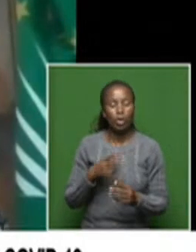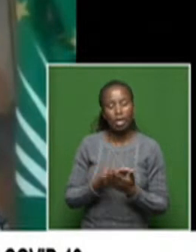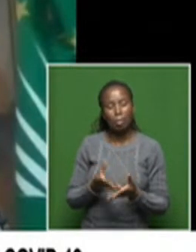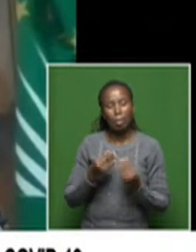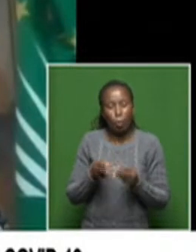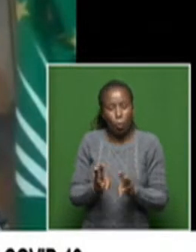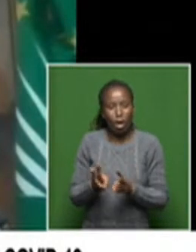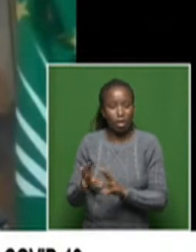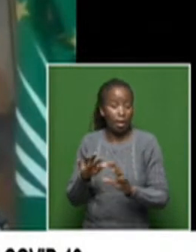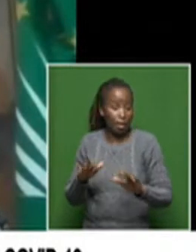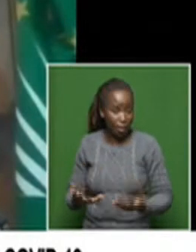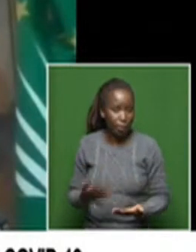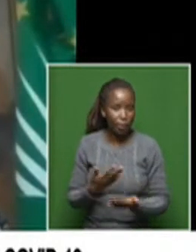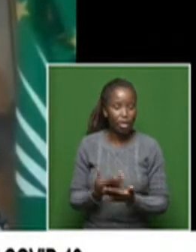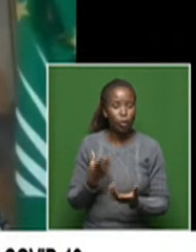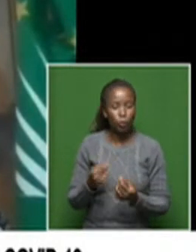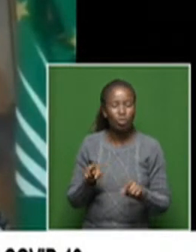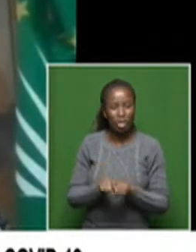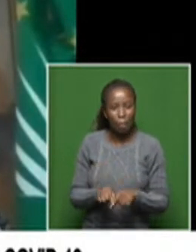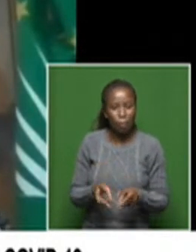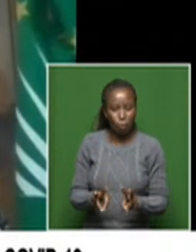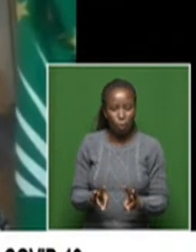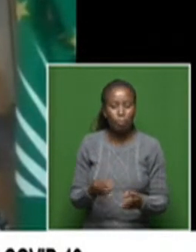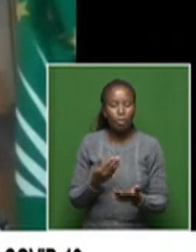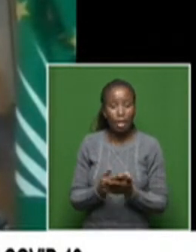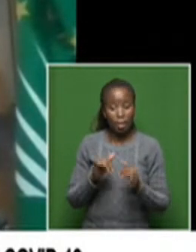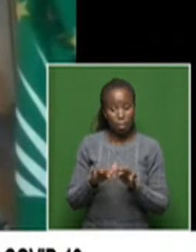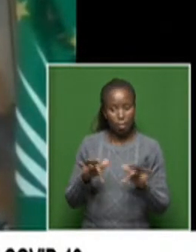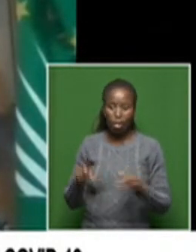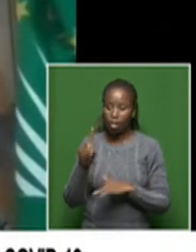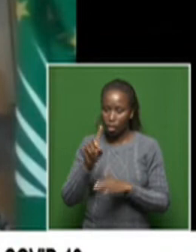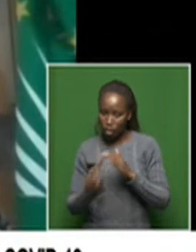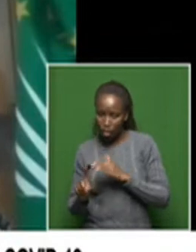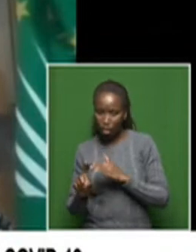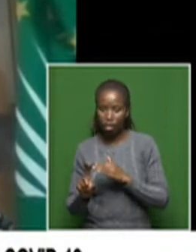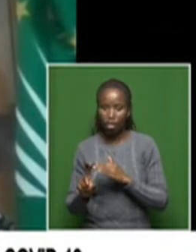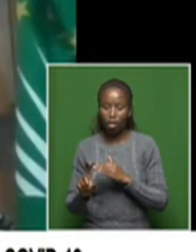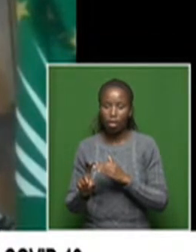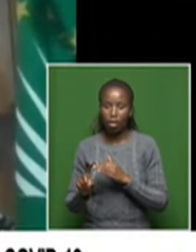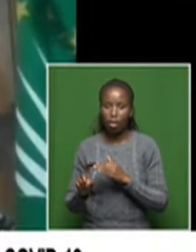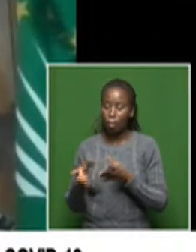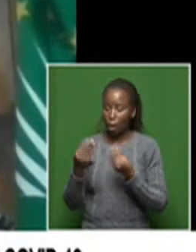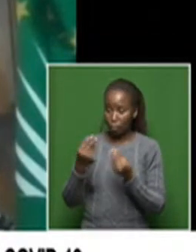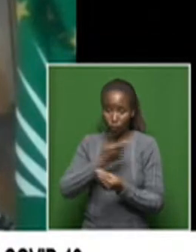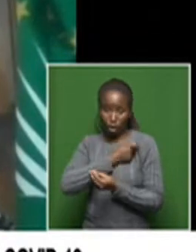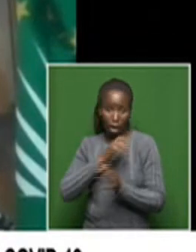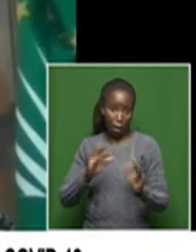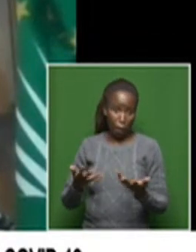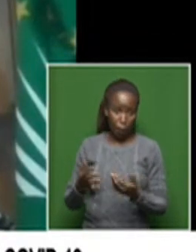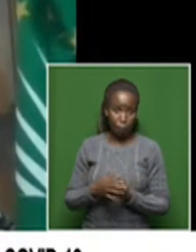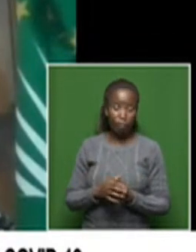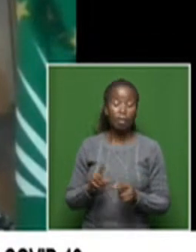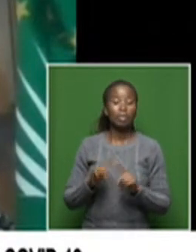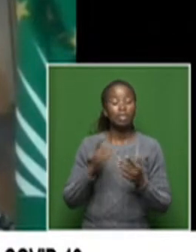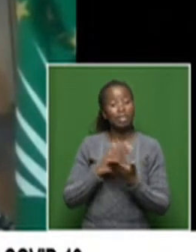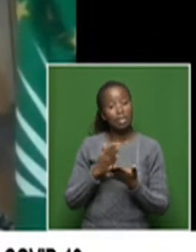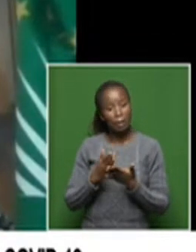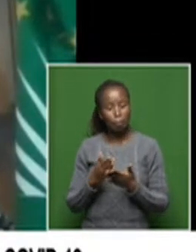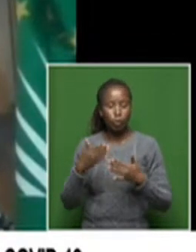mechanisms where we do the similar way of going to the people in terms of vaccinating. But the colleagues who are here from MEC,